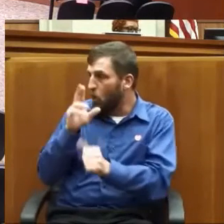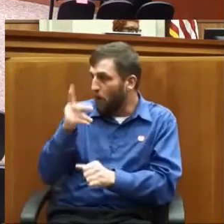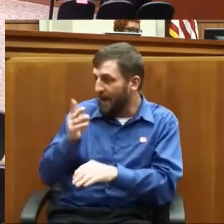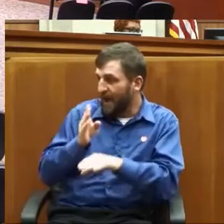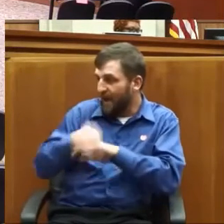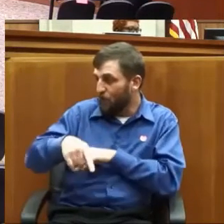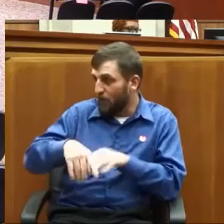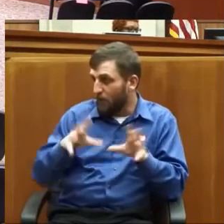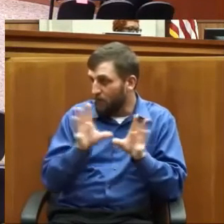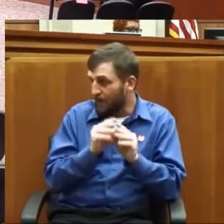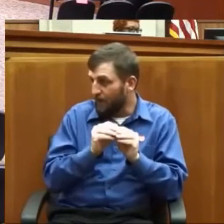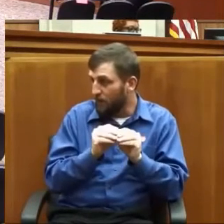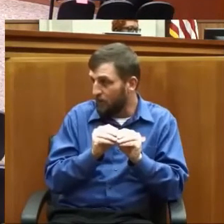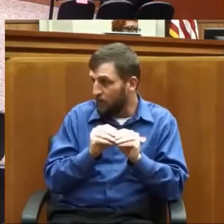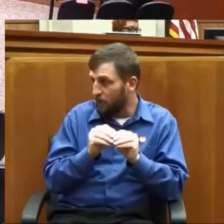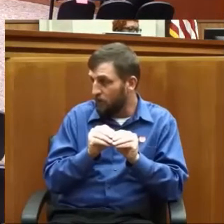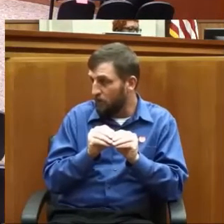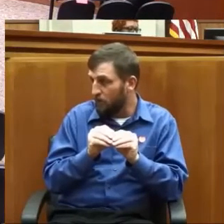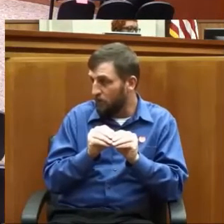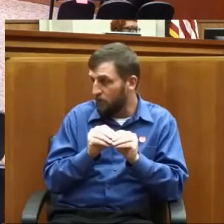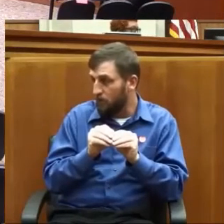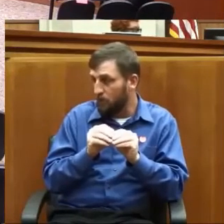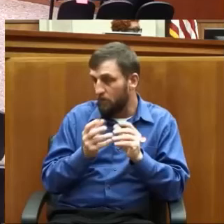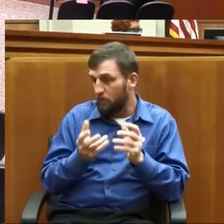committee meeting with the superintendent, or do you want to have